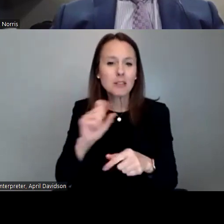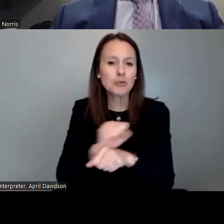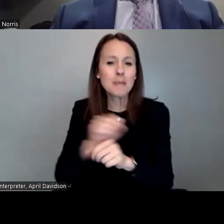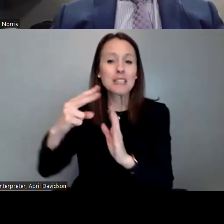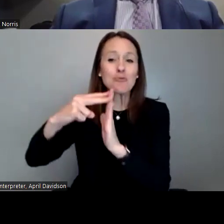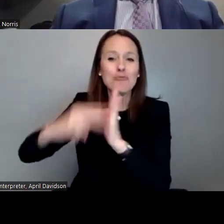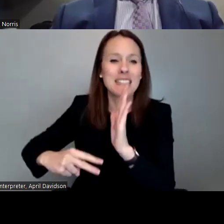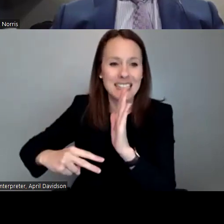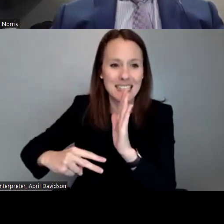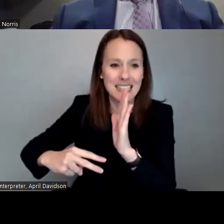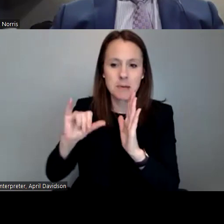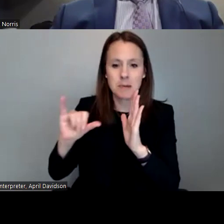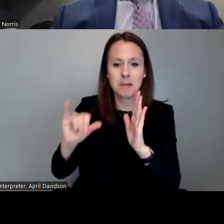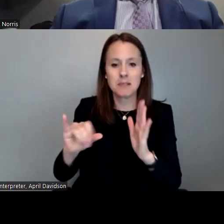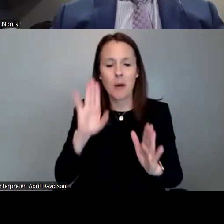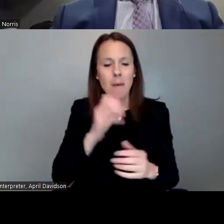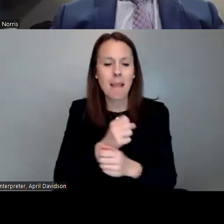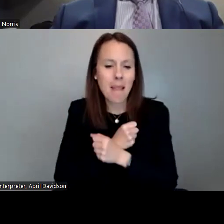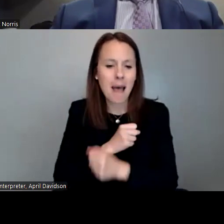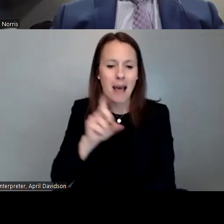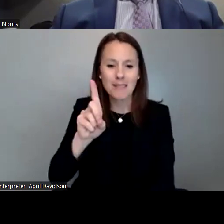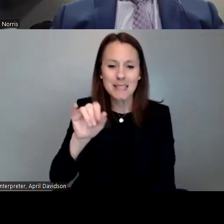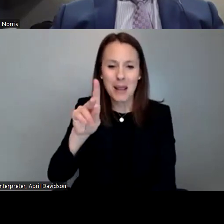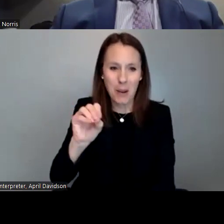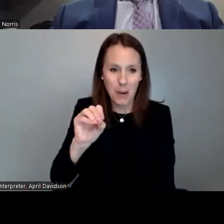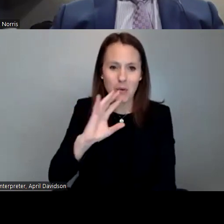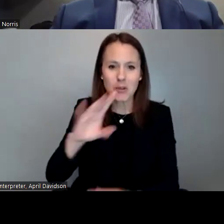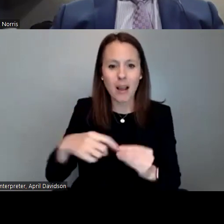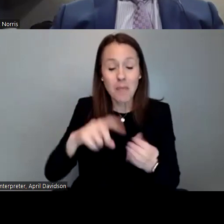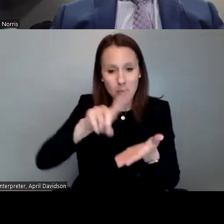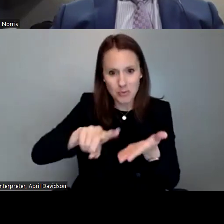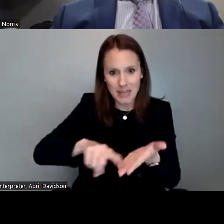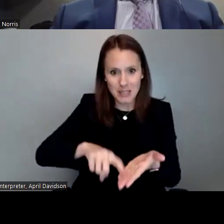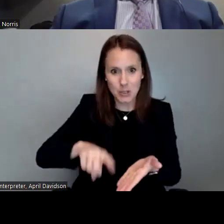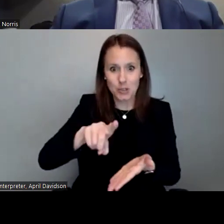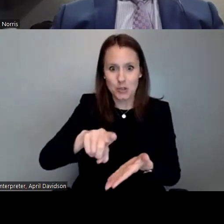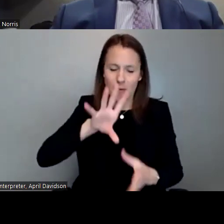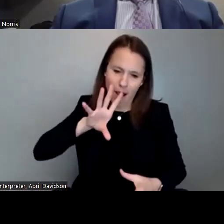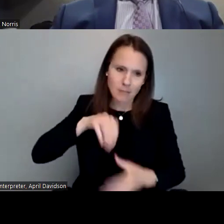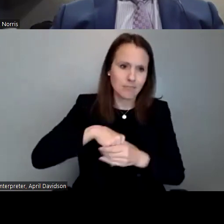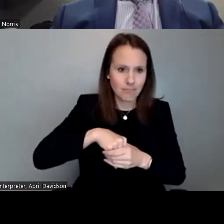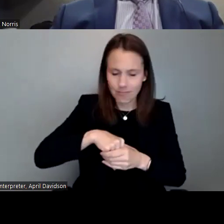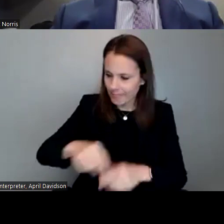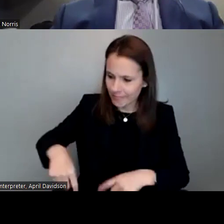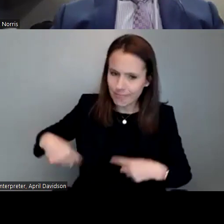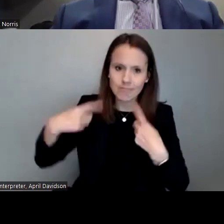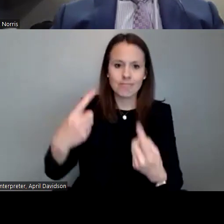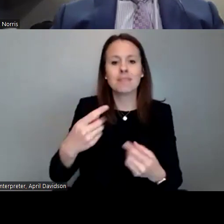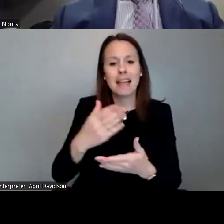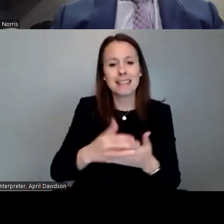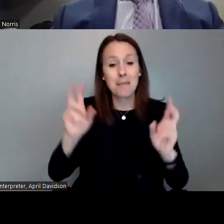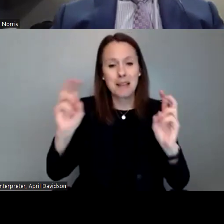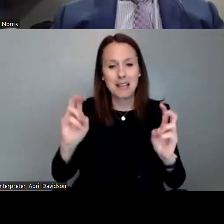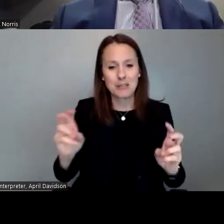And so I would love for Diko to take a minute to talk to us about the research that he has been engaged in and some of the issues that are